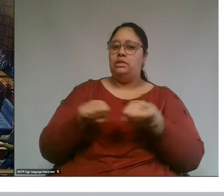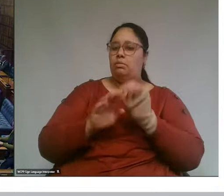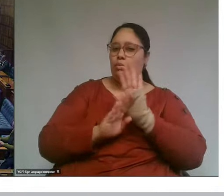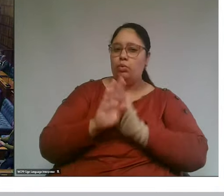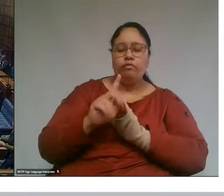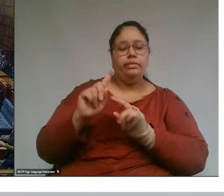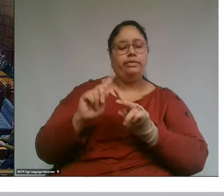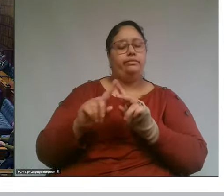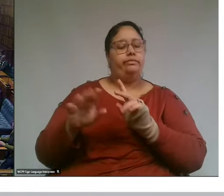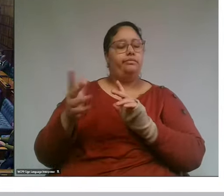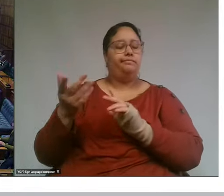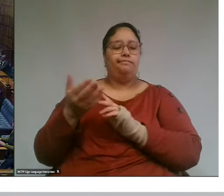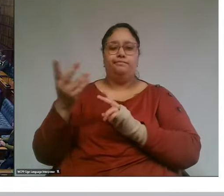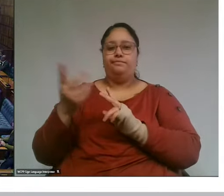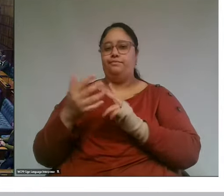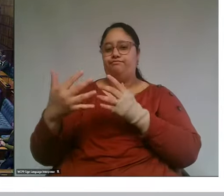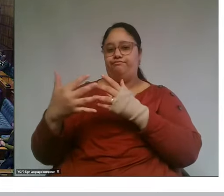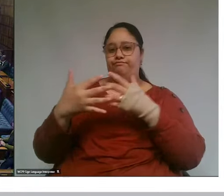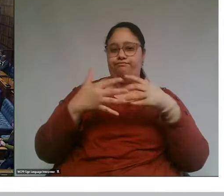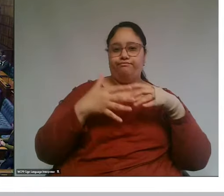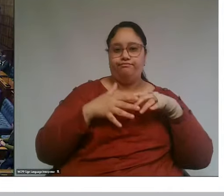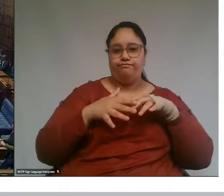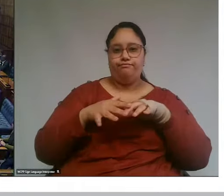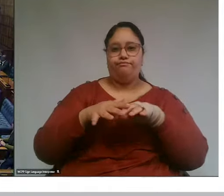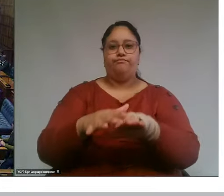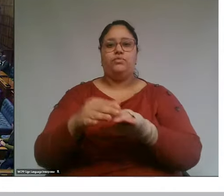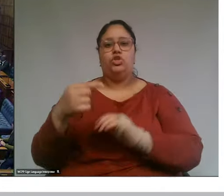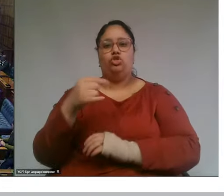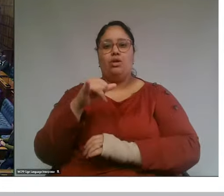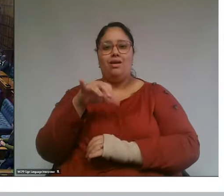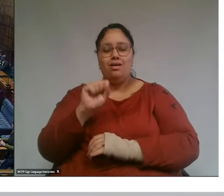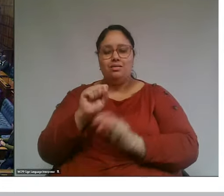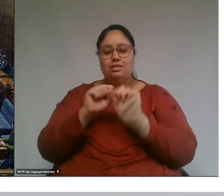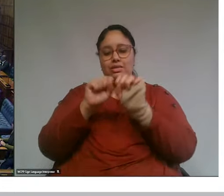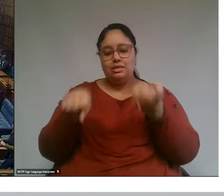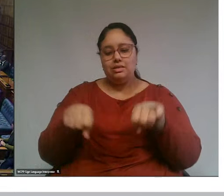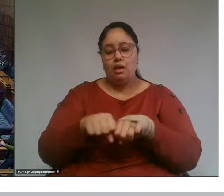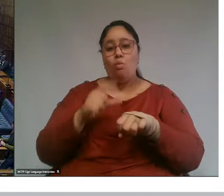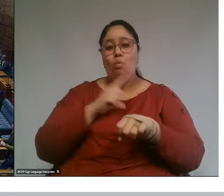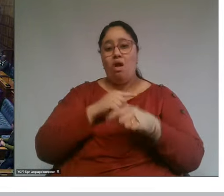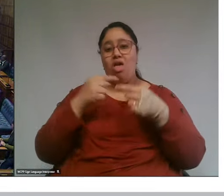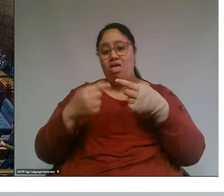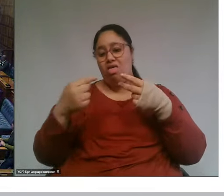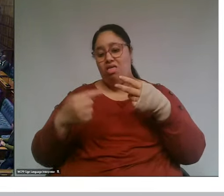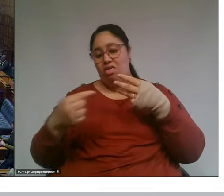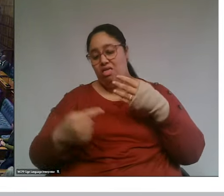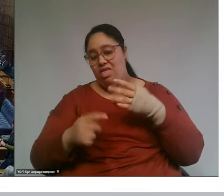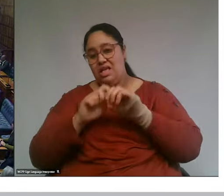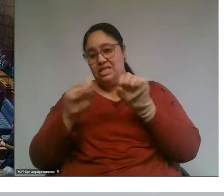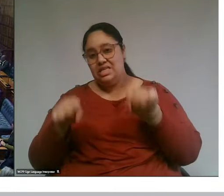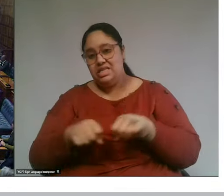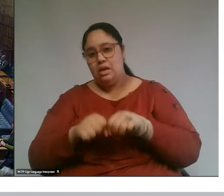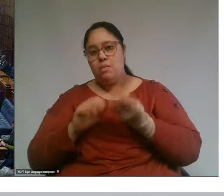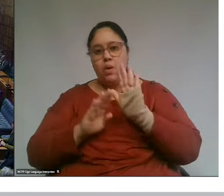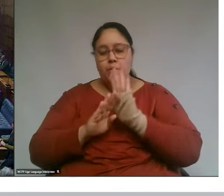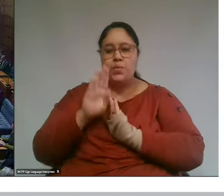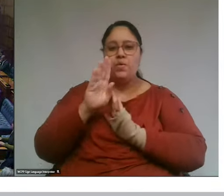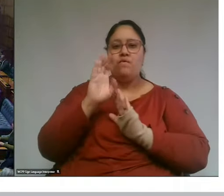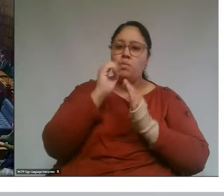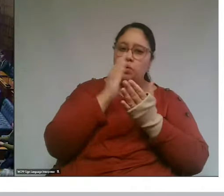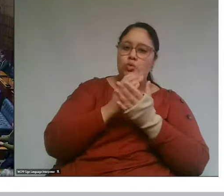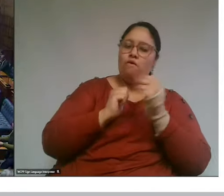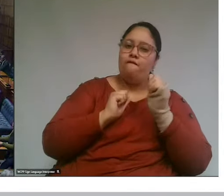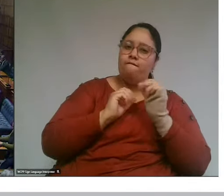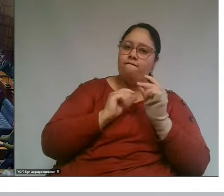around um integration as well as GIS systems because these are the systems that improve or fast or ensures